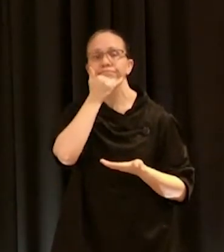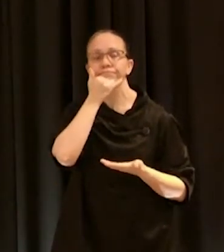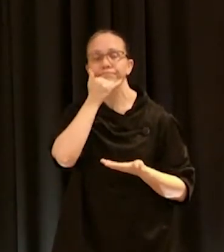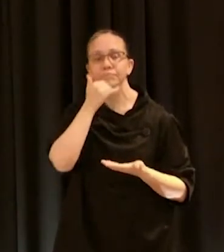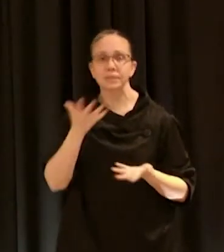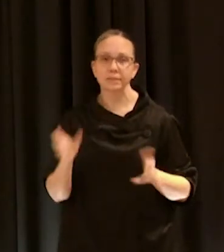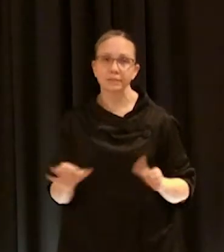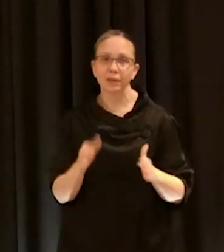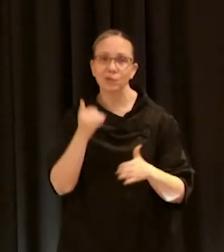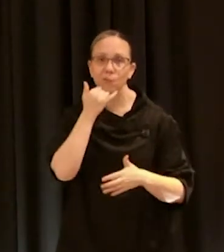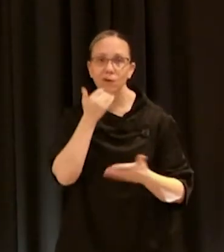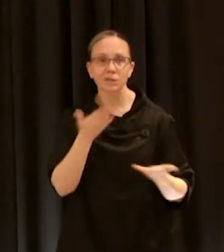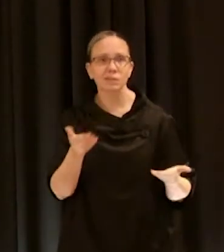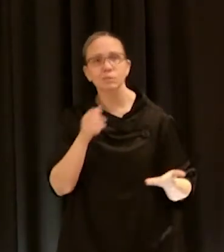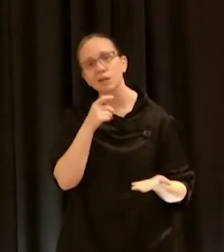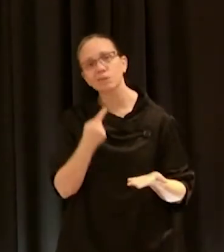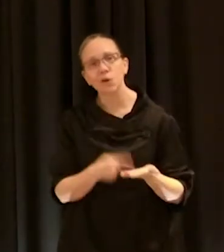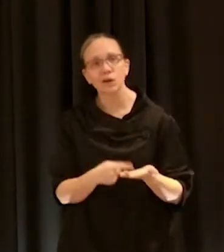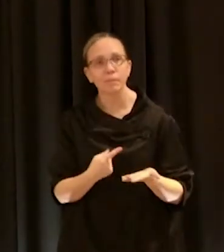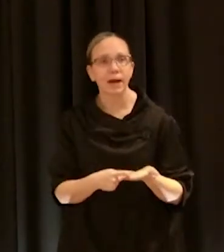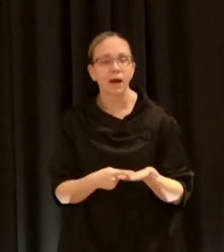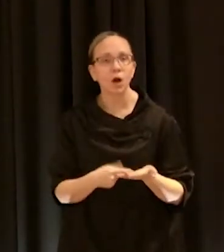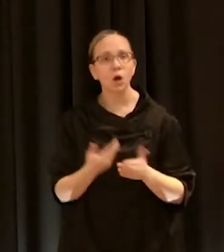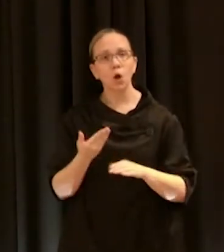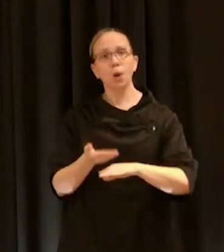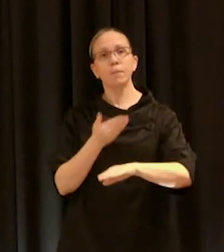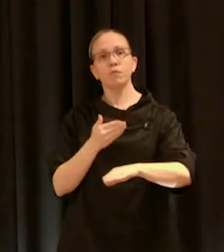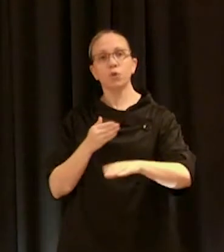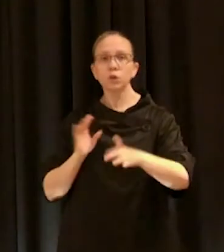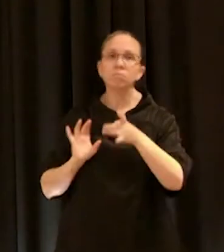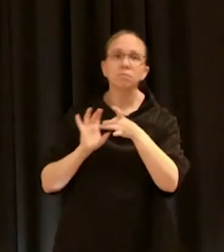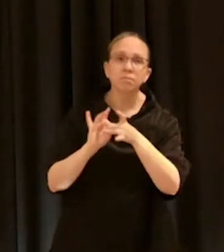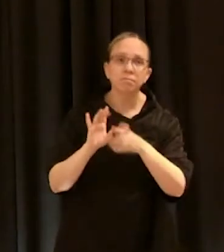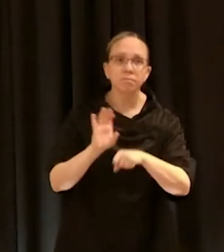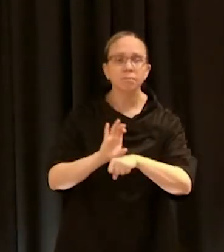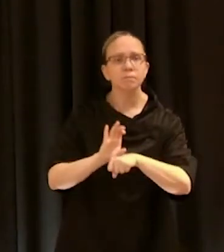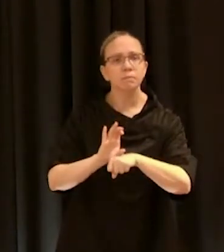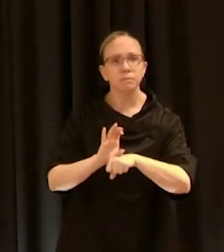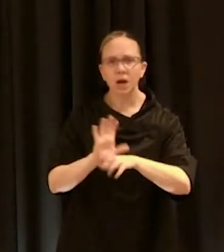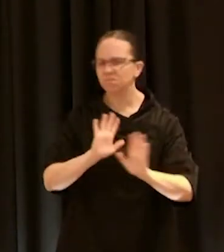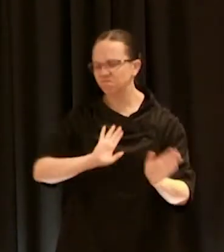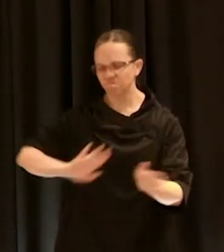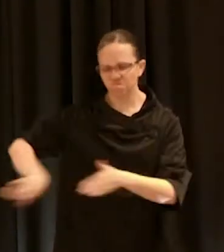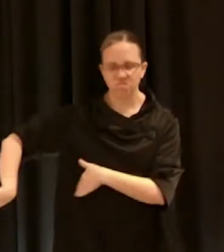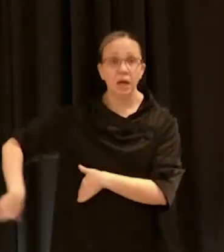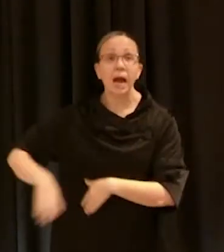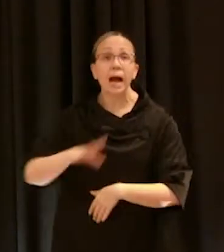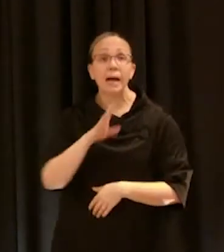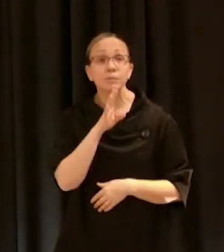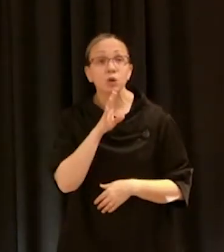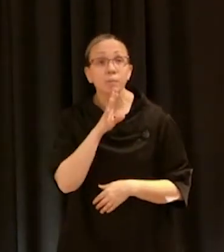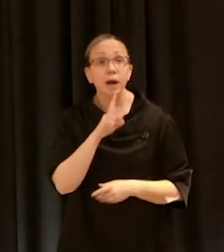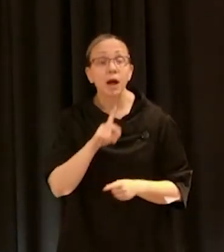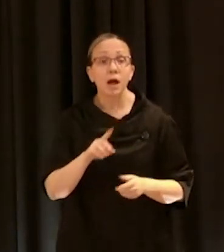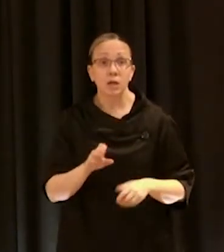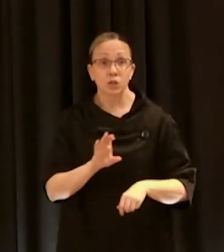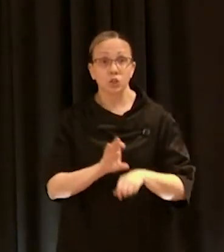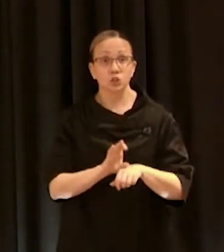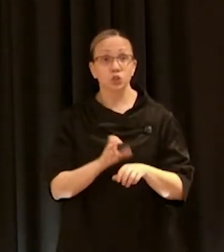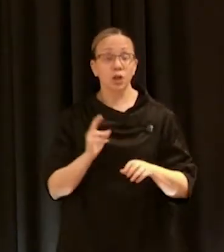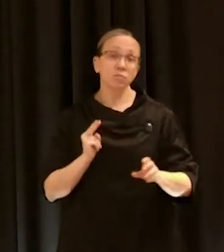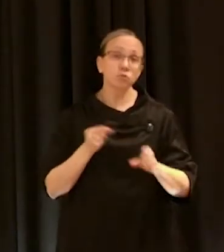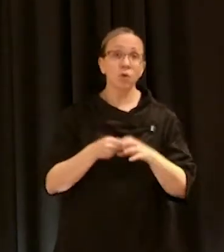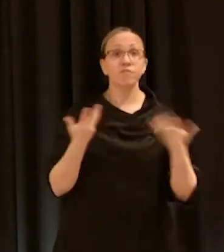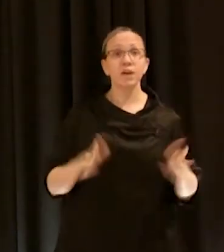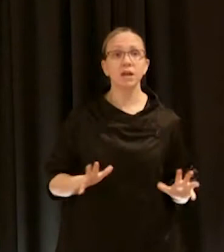done. And I'm not talking about before you were in church. Yeah, let that go. I'm talking about once you got in